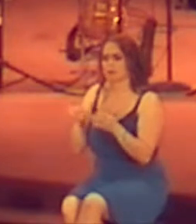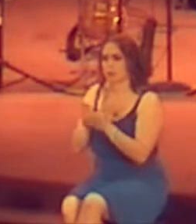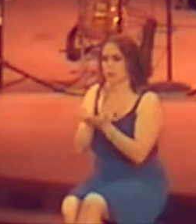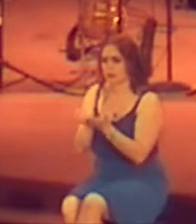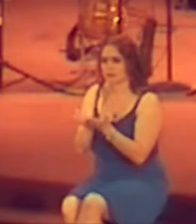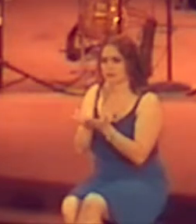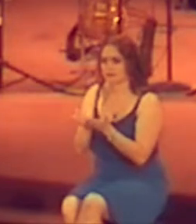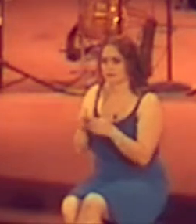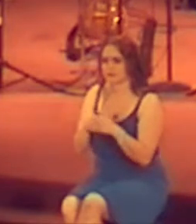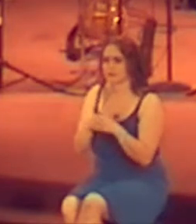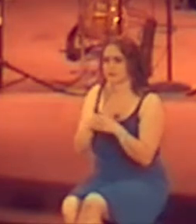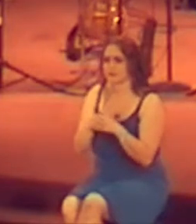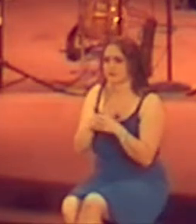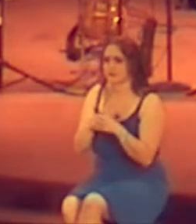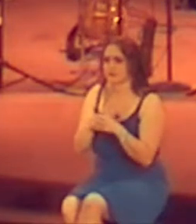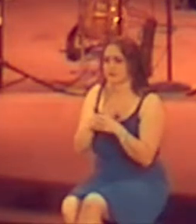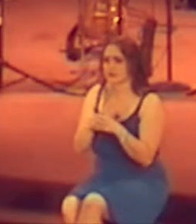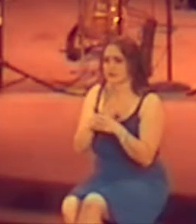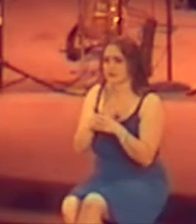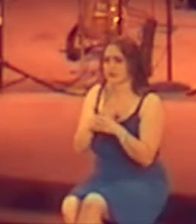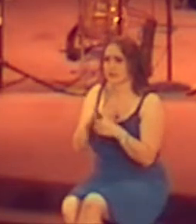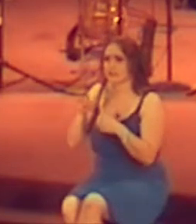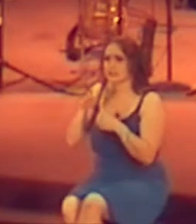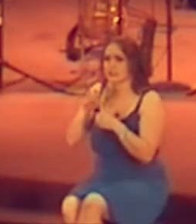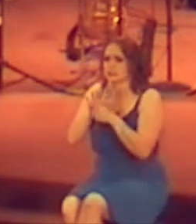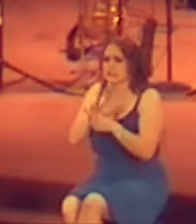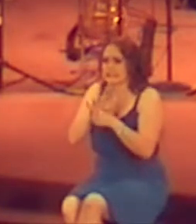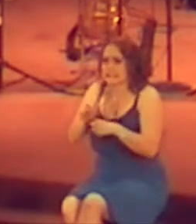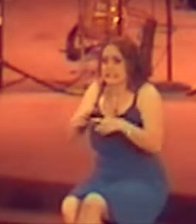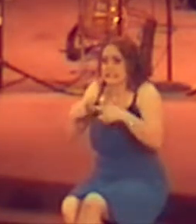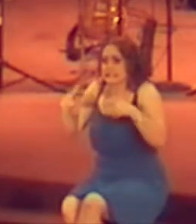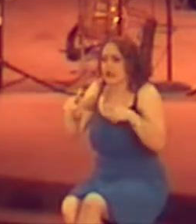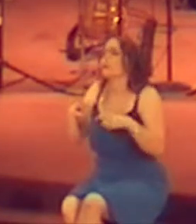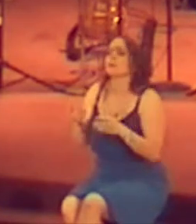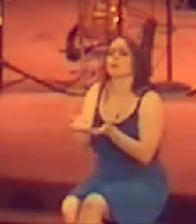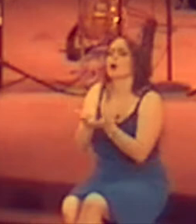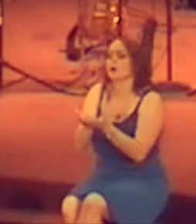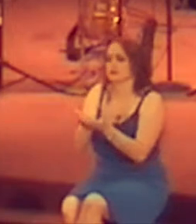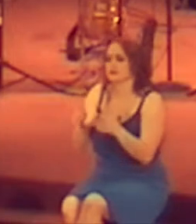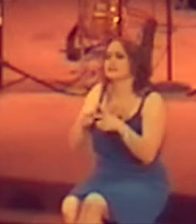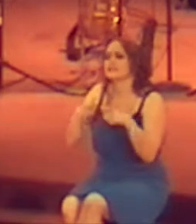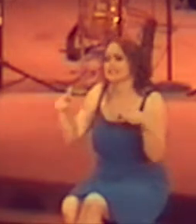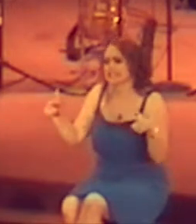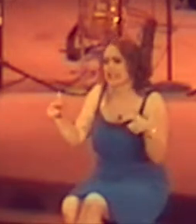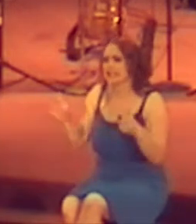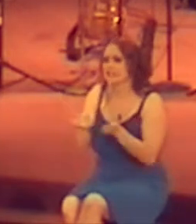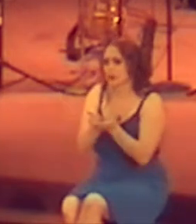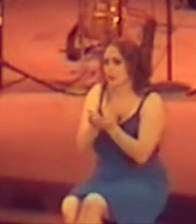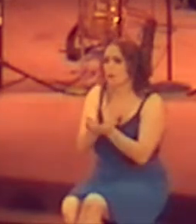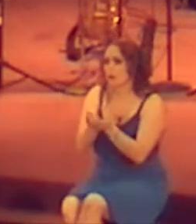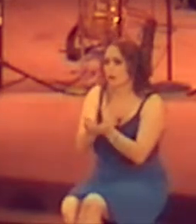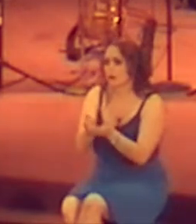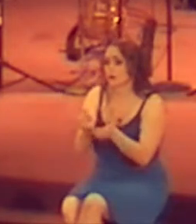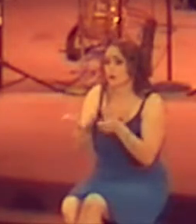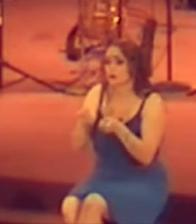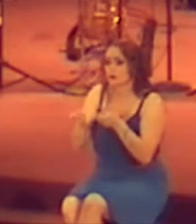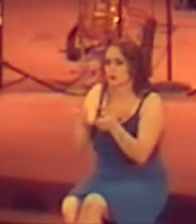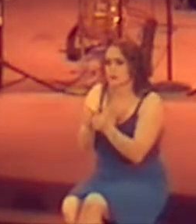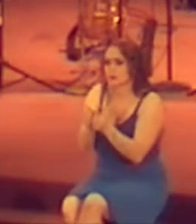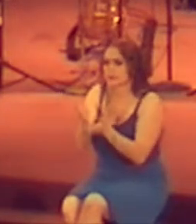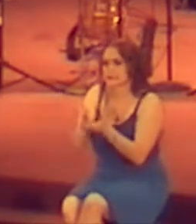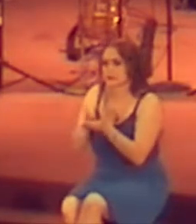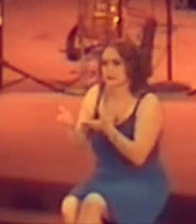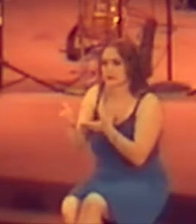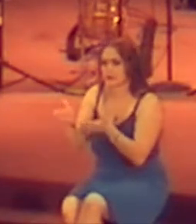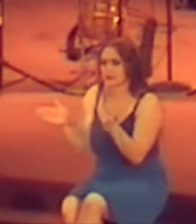Even more so than the horse, he stresses the size, the great magnitude of this boat, which is controlled by something small, the small rudder